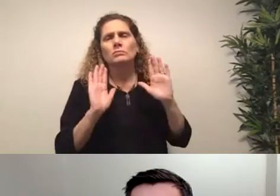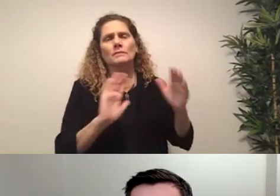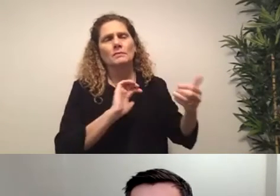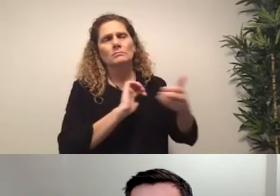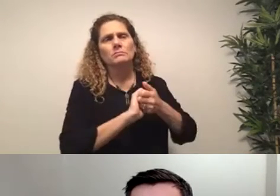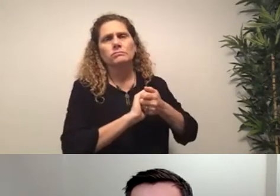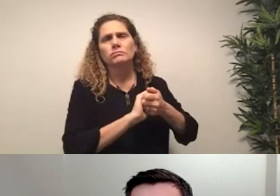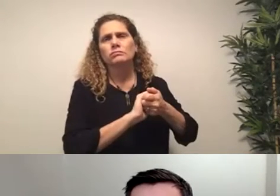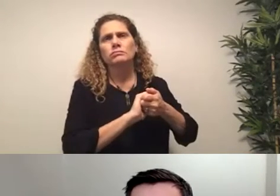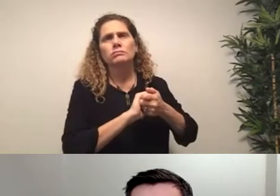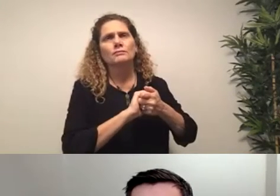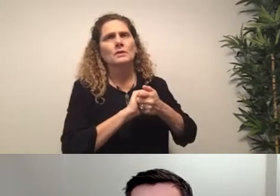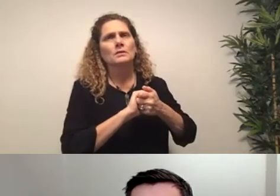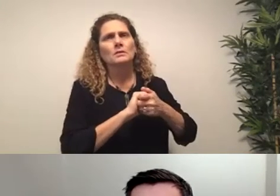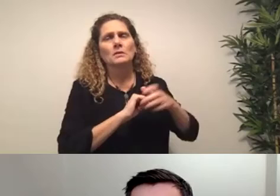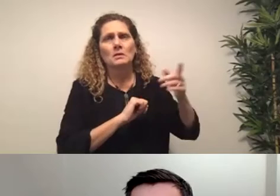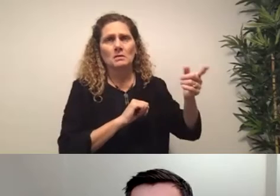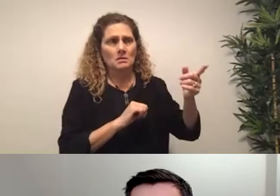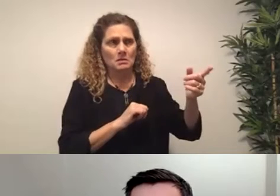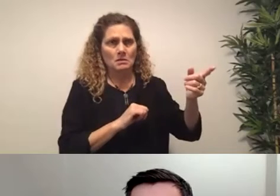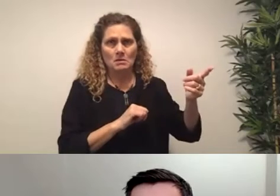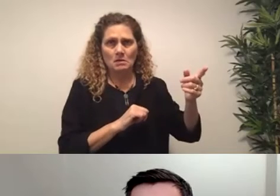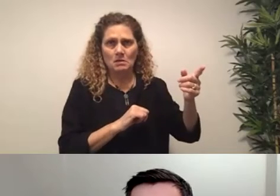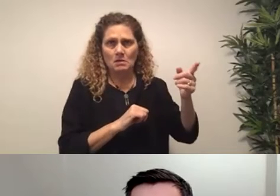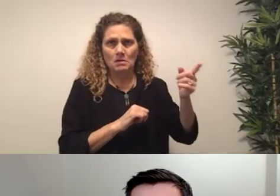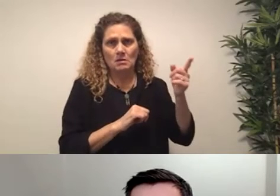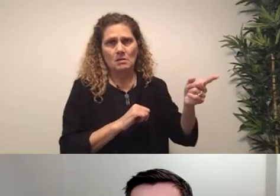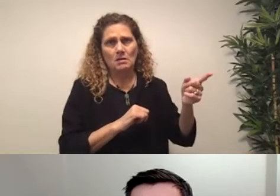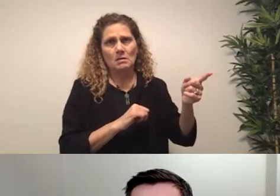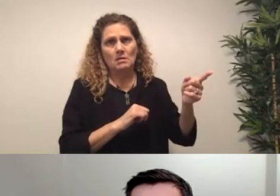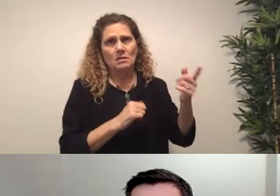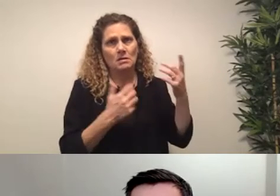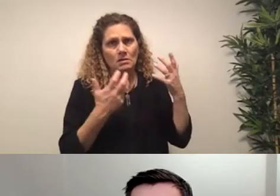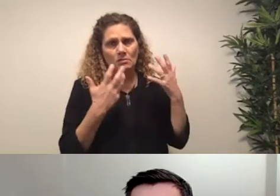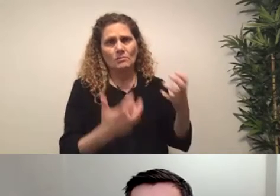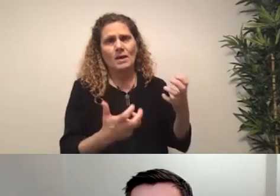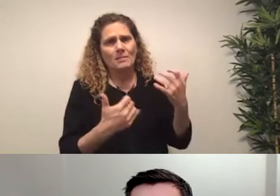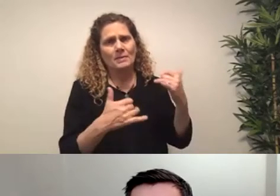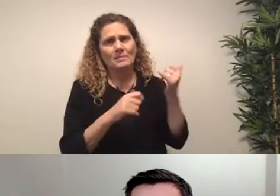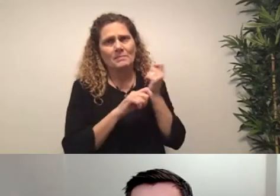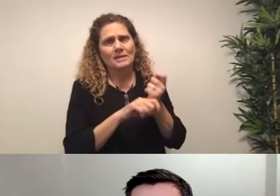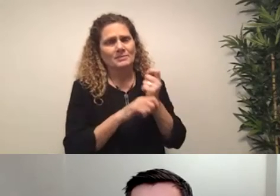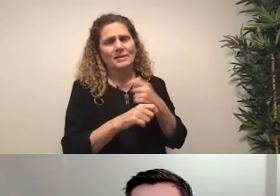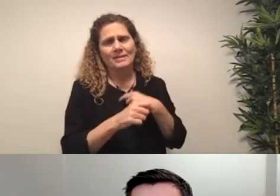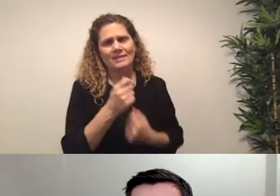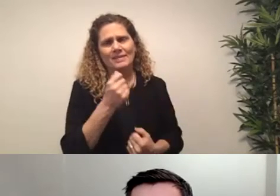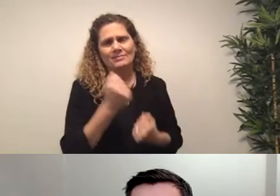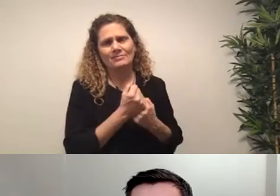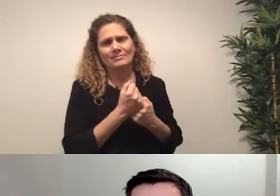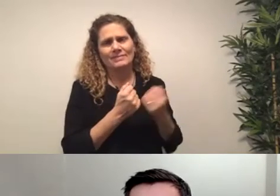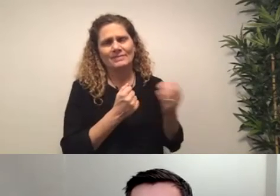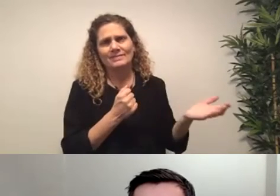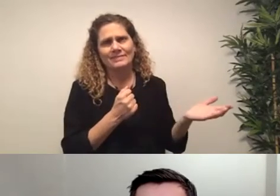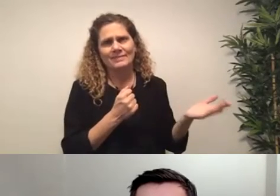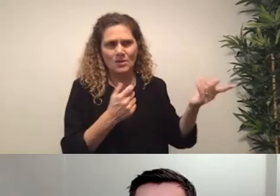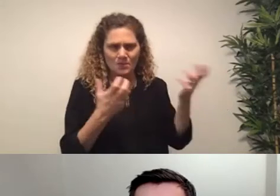will. I think they're most interested in playing baseball there, and I certainly agree with that. So assuming that we can still do it, I think